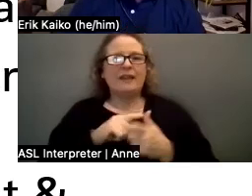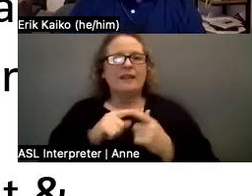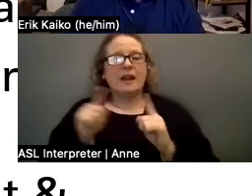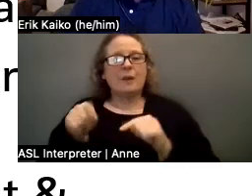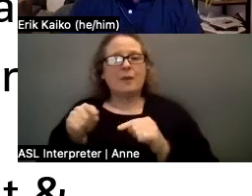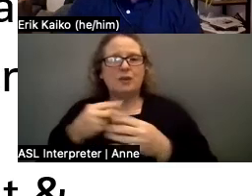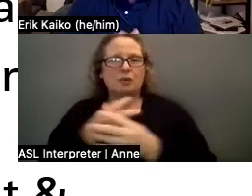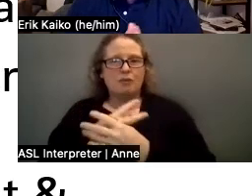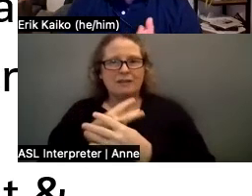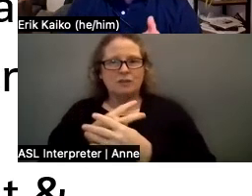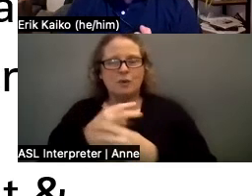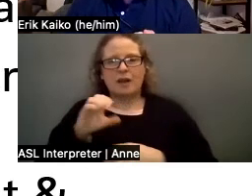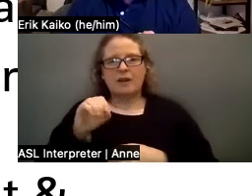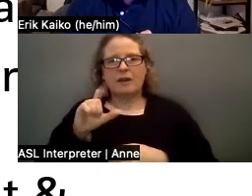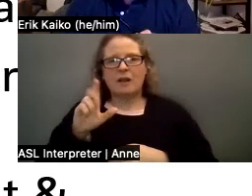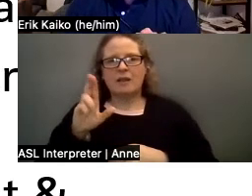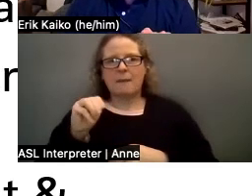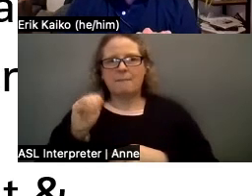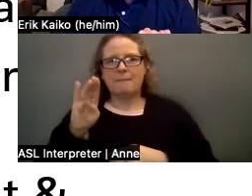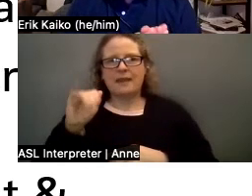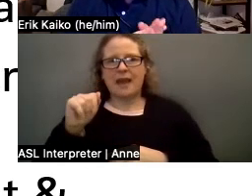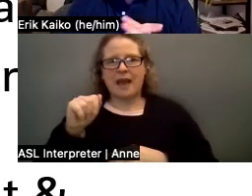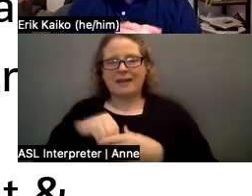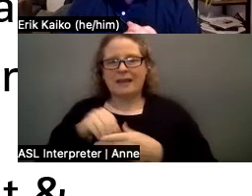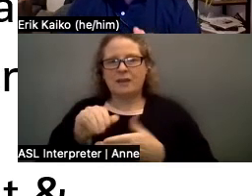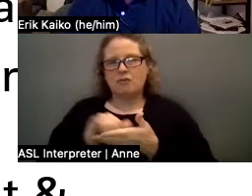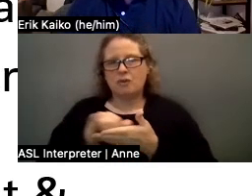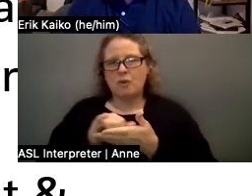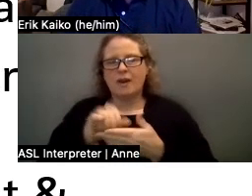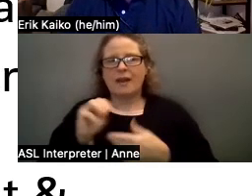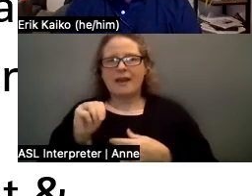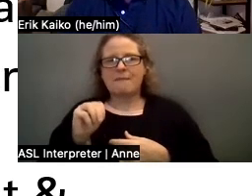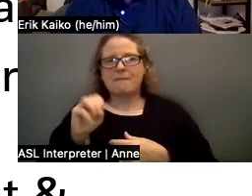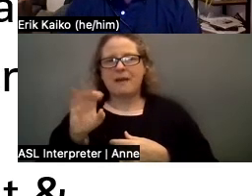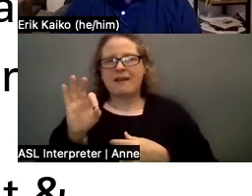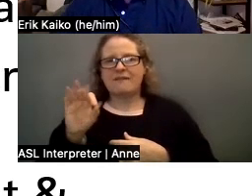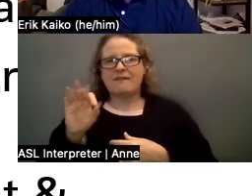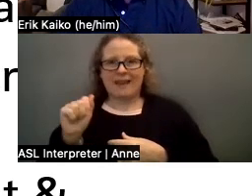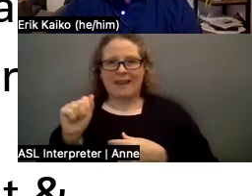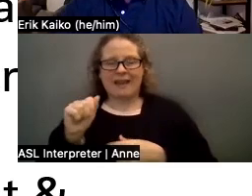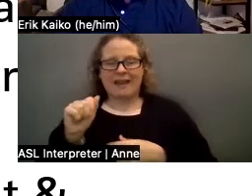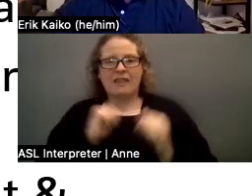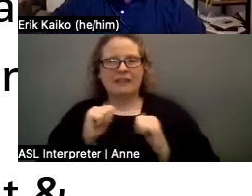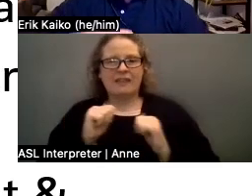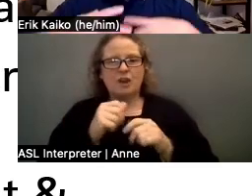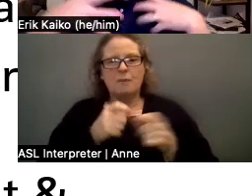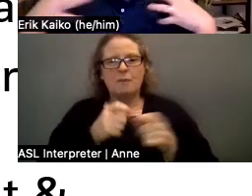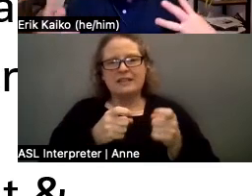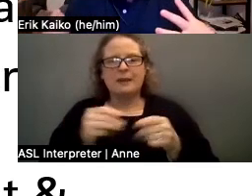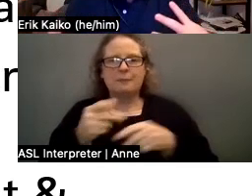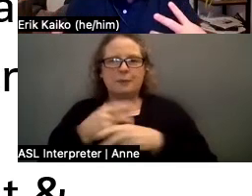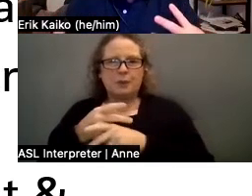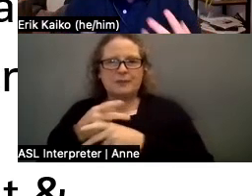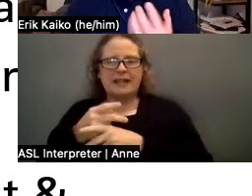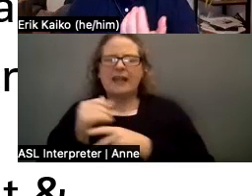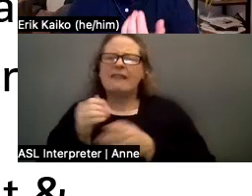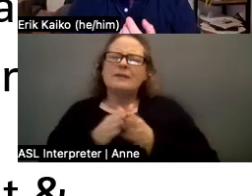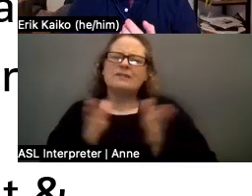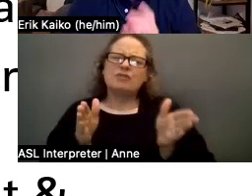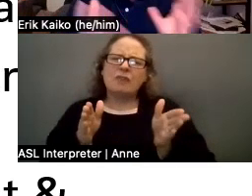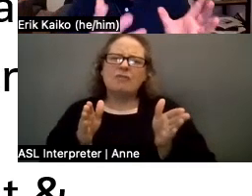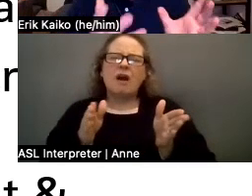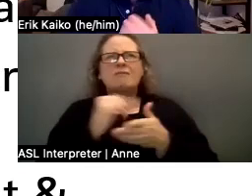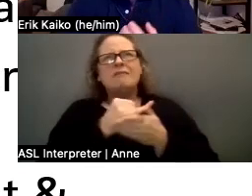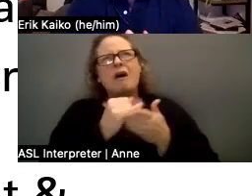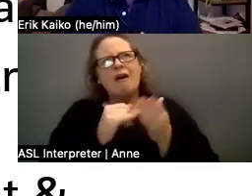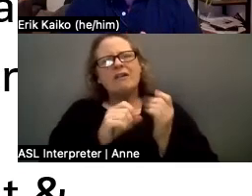at Columbia in New York, where I got an MFA in theater management and producing, which was sort of general arts marketing based, but